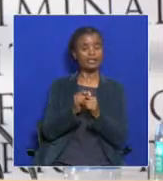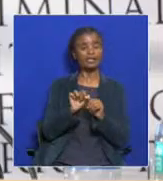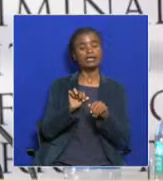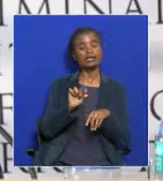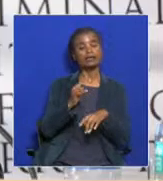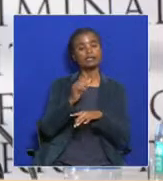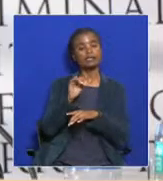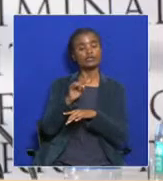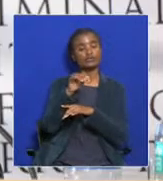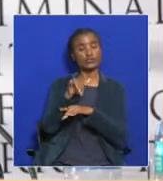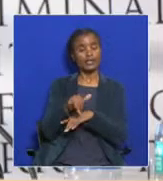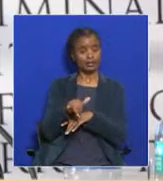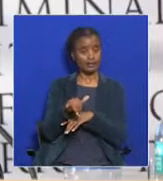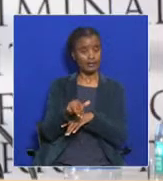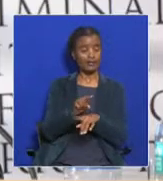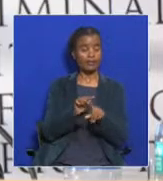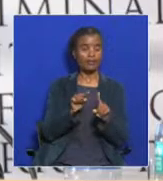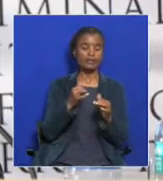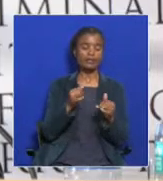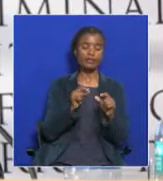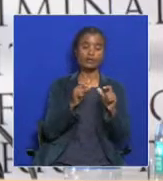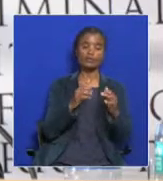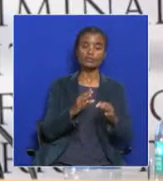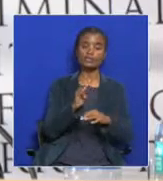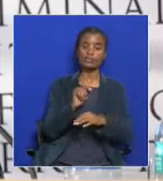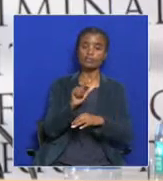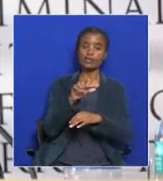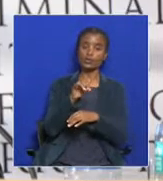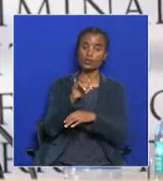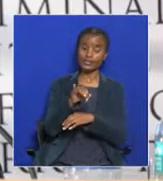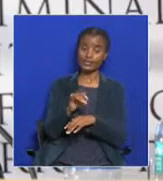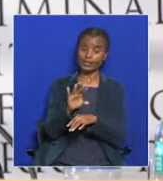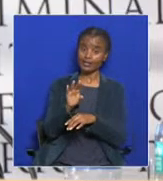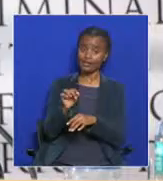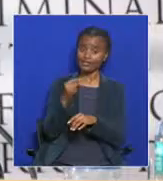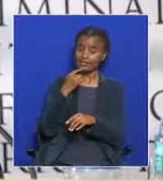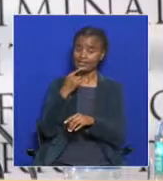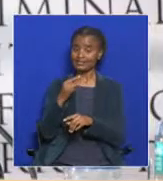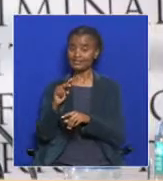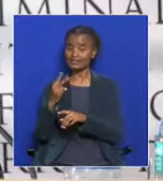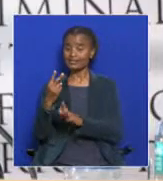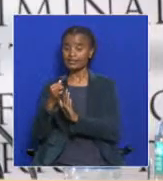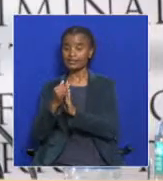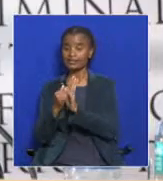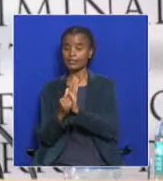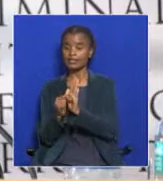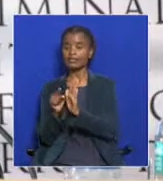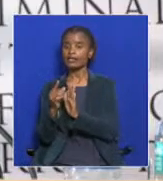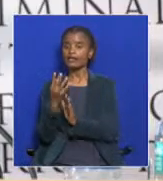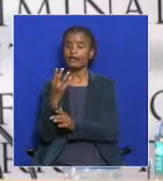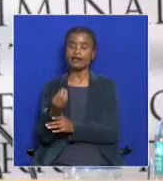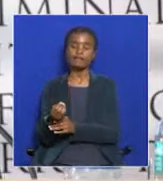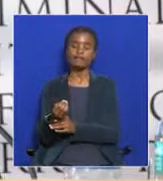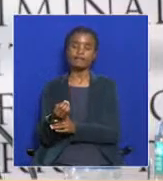on the 6th, when she made the second statement, she has no independent